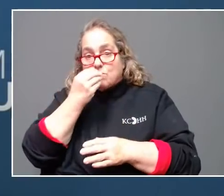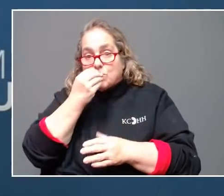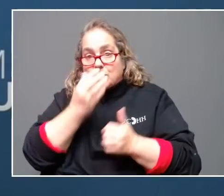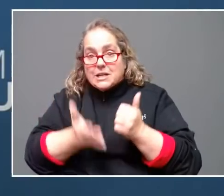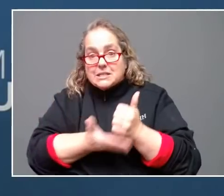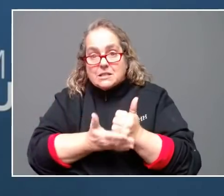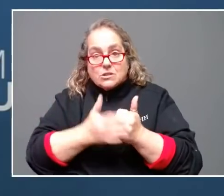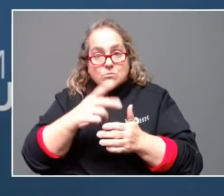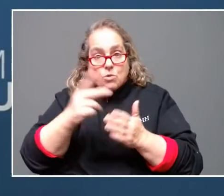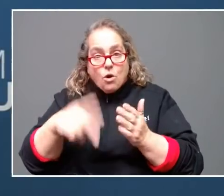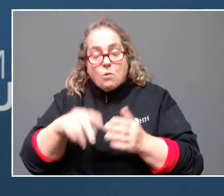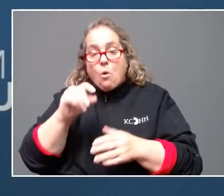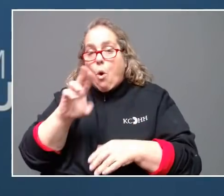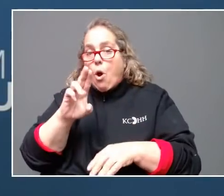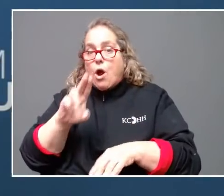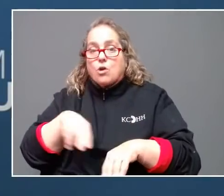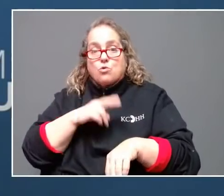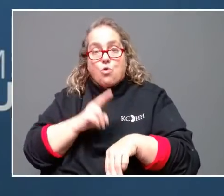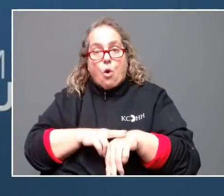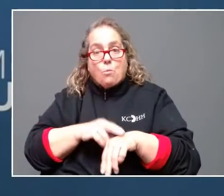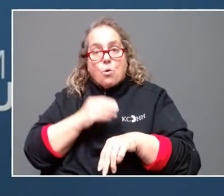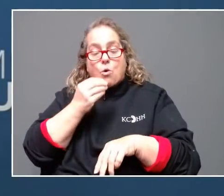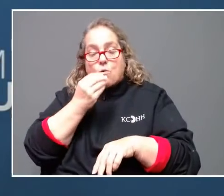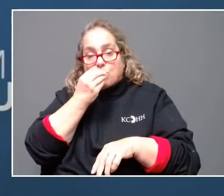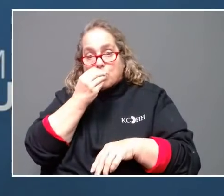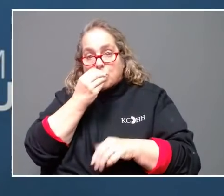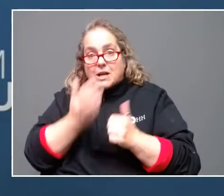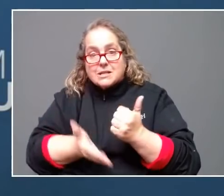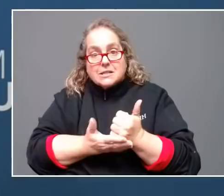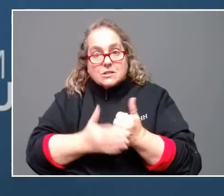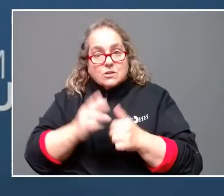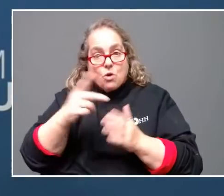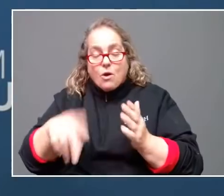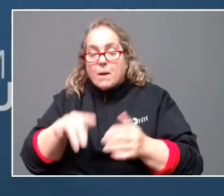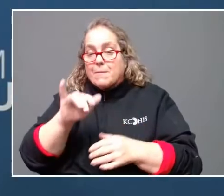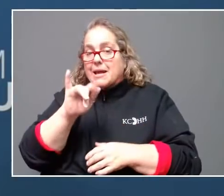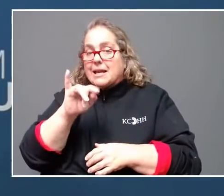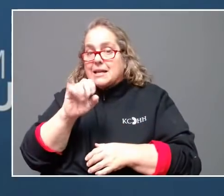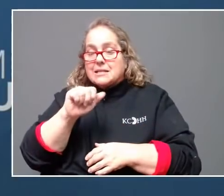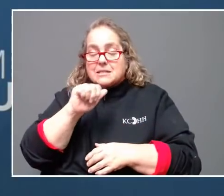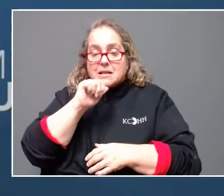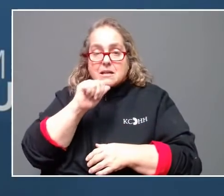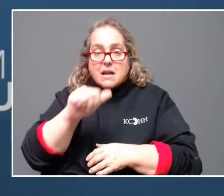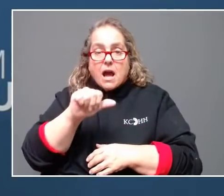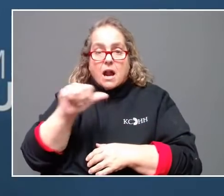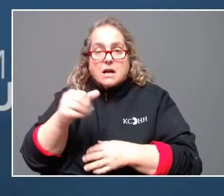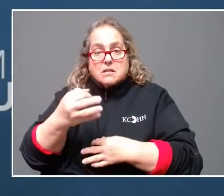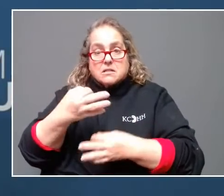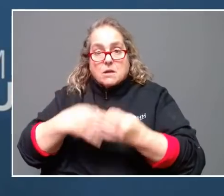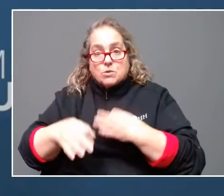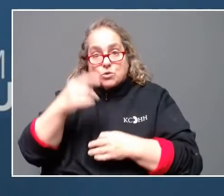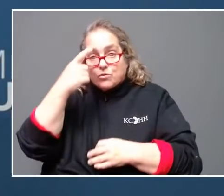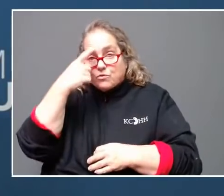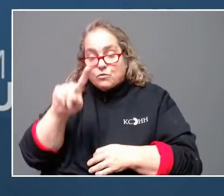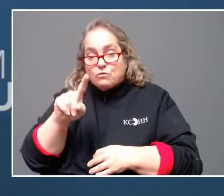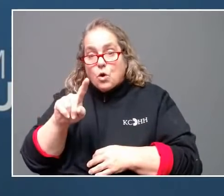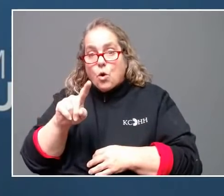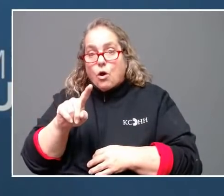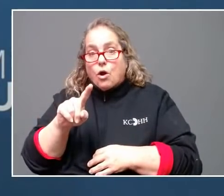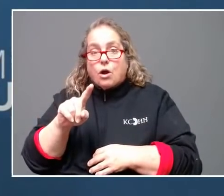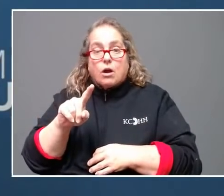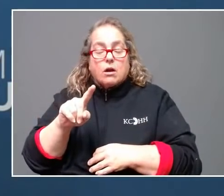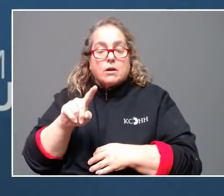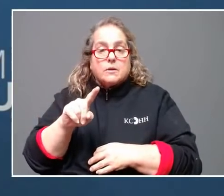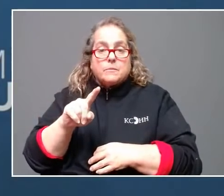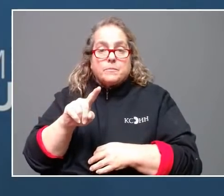the normal food assistance programs. It's not a substitute for the